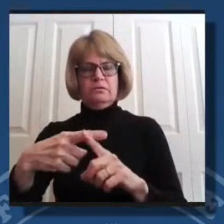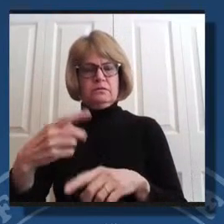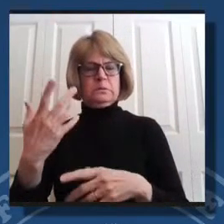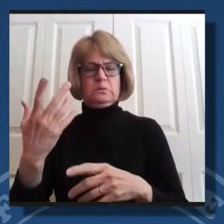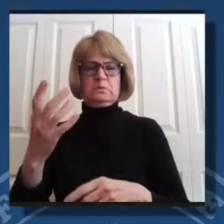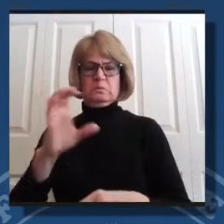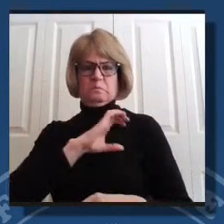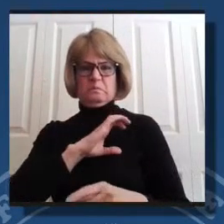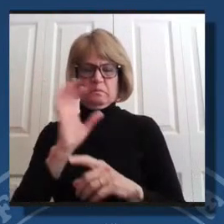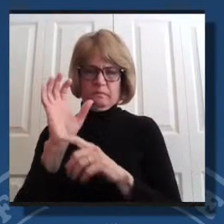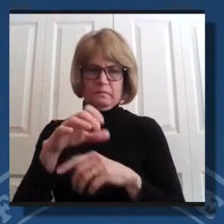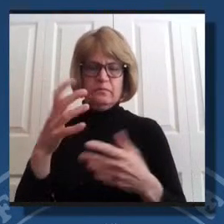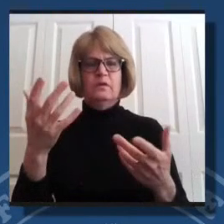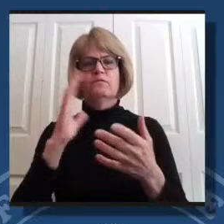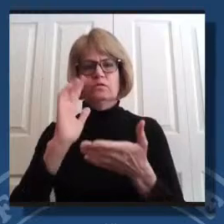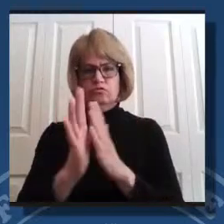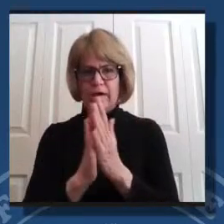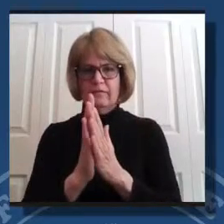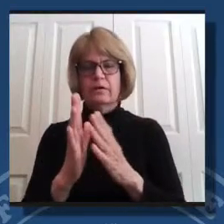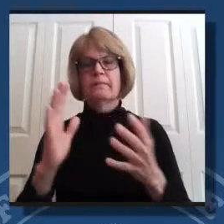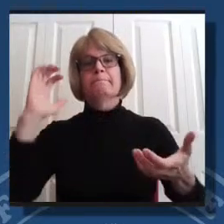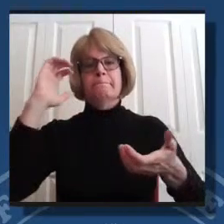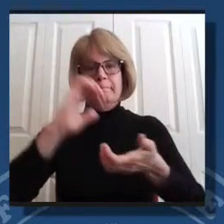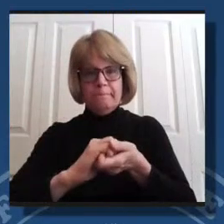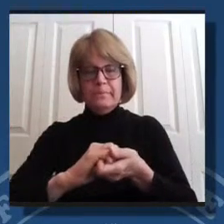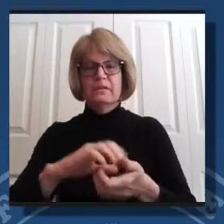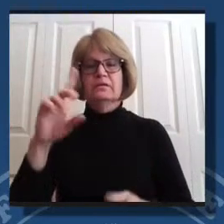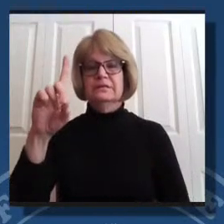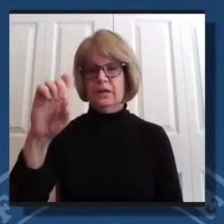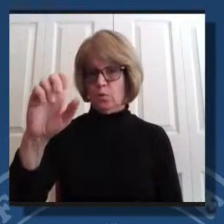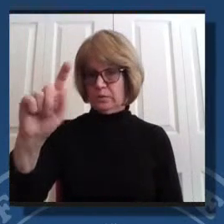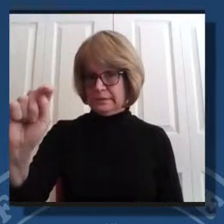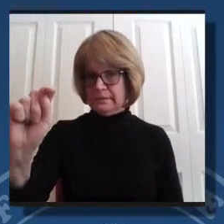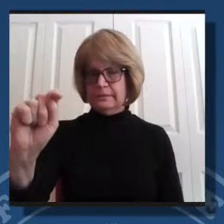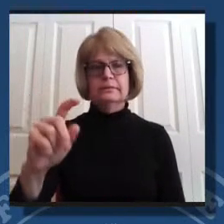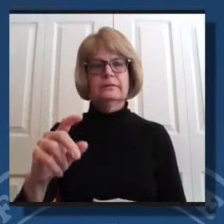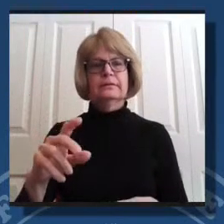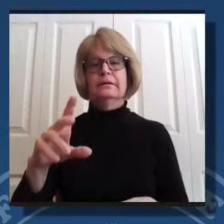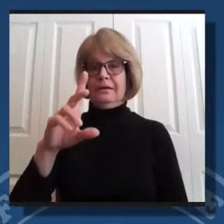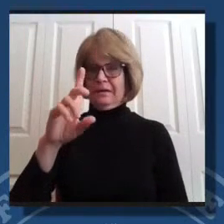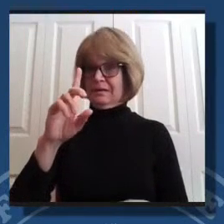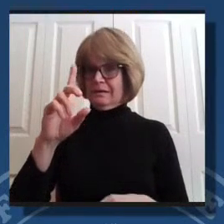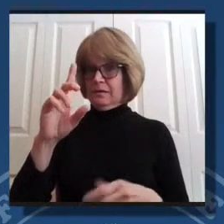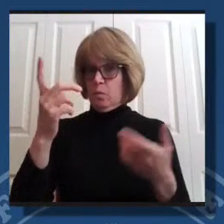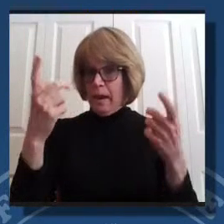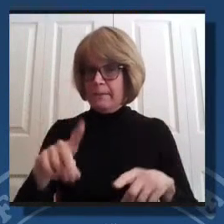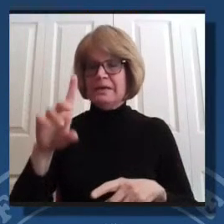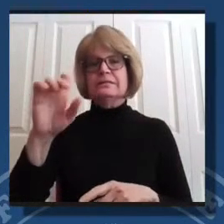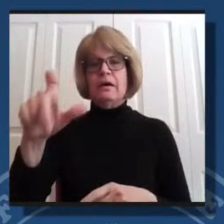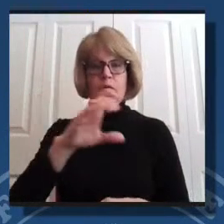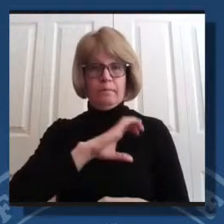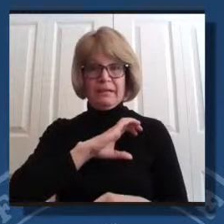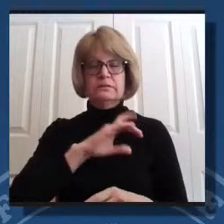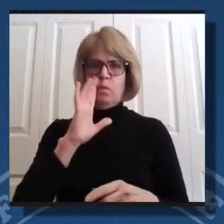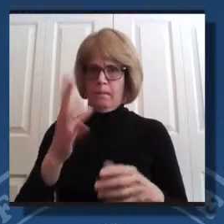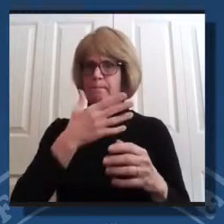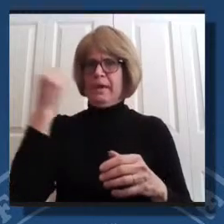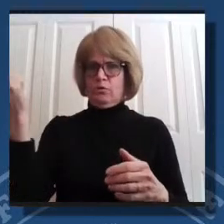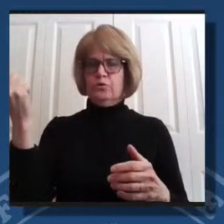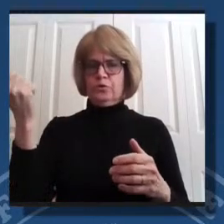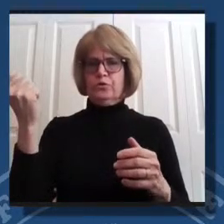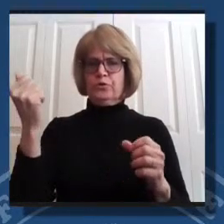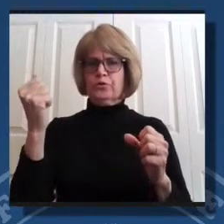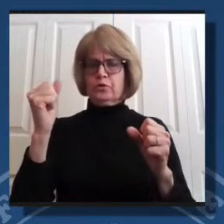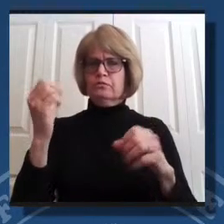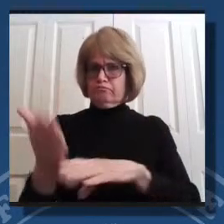traffic enforcement in partnership with the Department of Transportation, the Delaware State Police will be better equipped to increase the efforts toward public safety upon